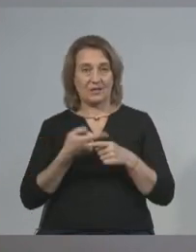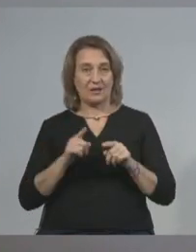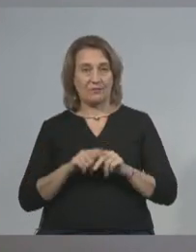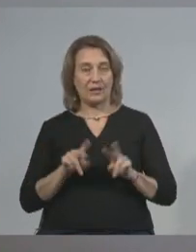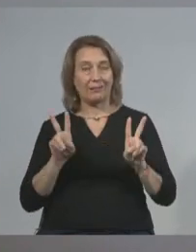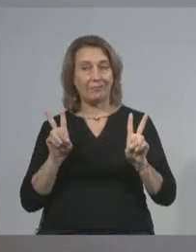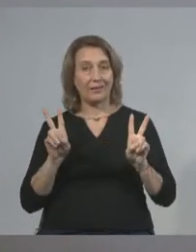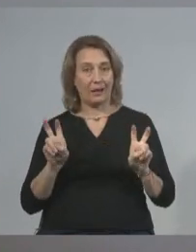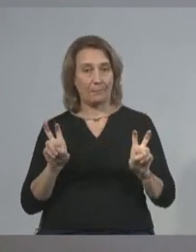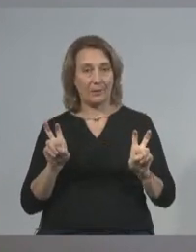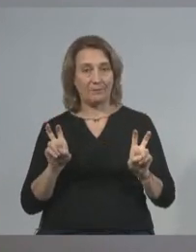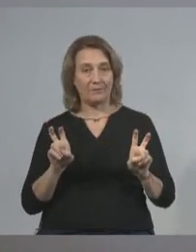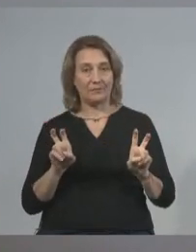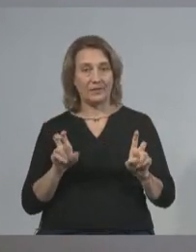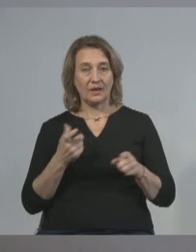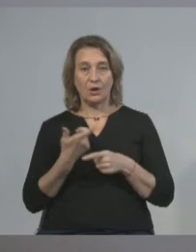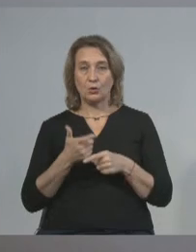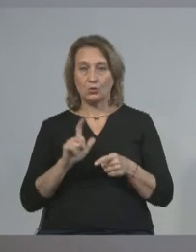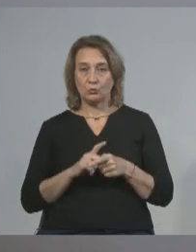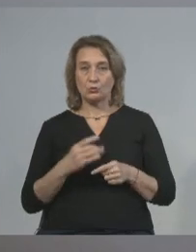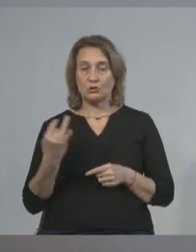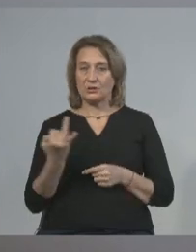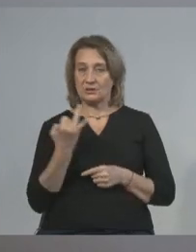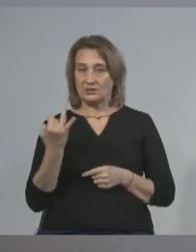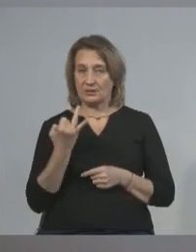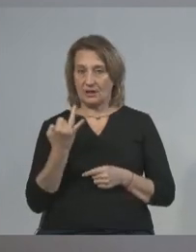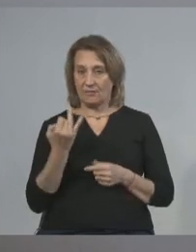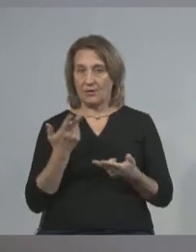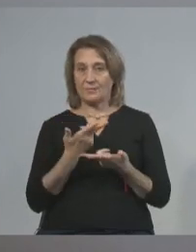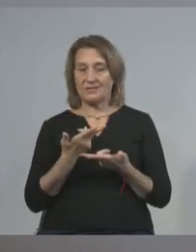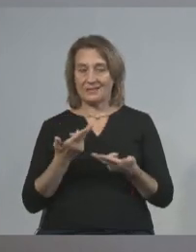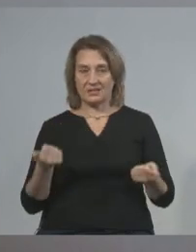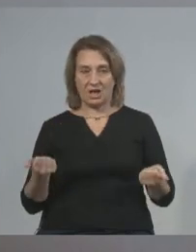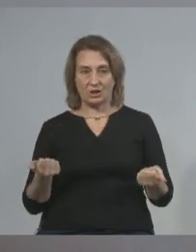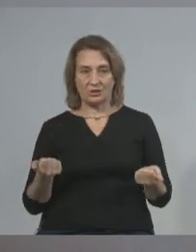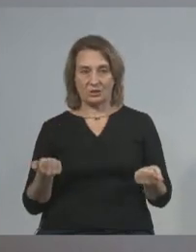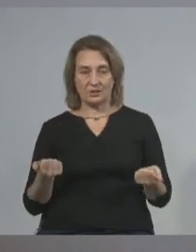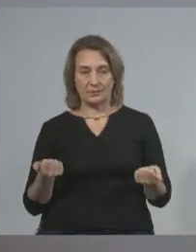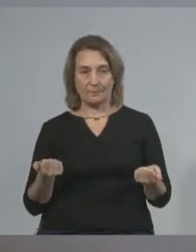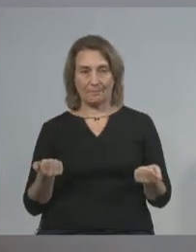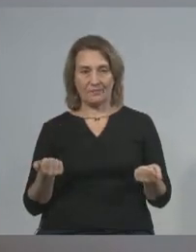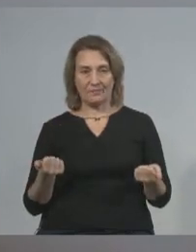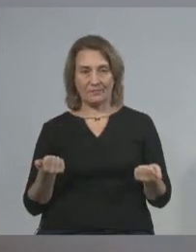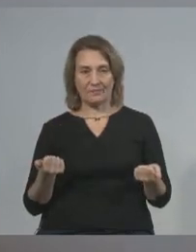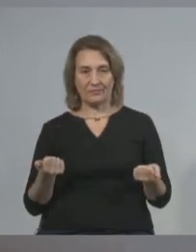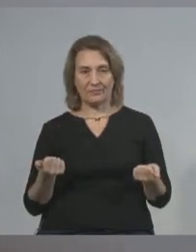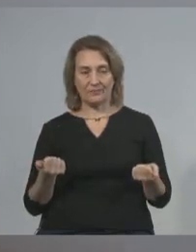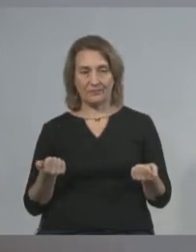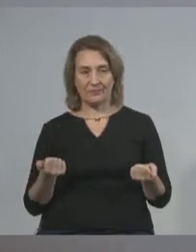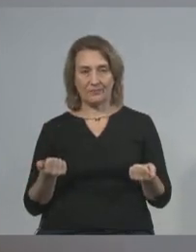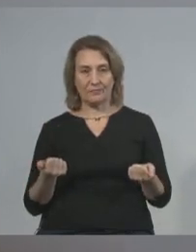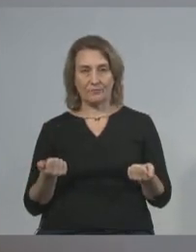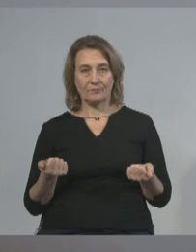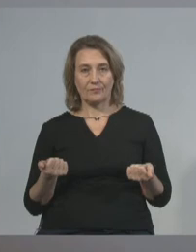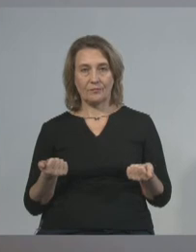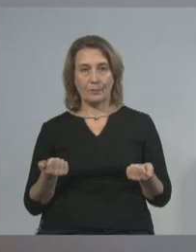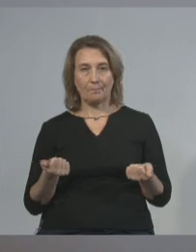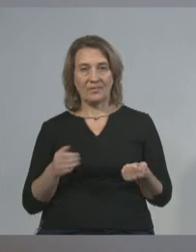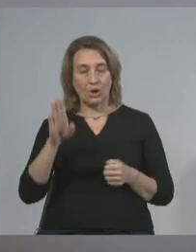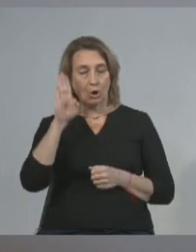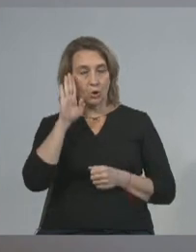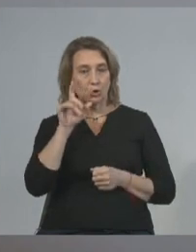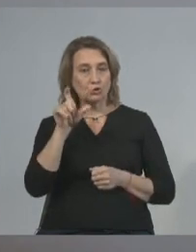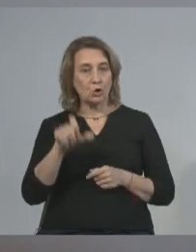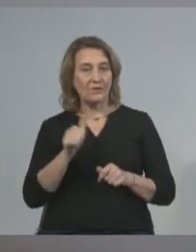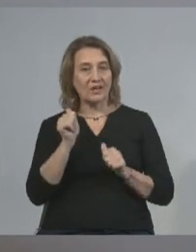very interesting to say that one in three in boston herzegovina that men should show who is the boss to his